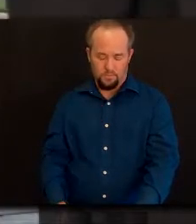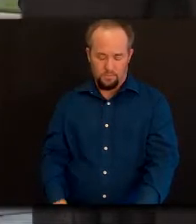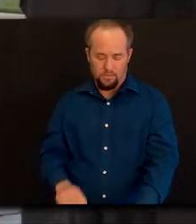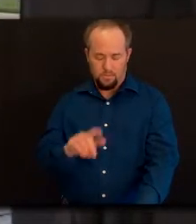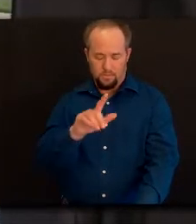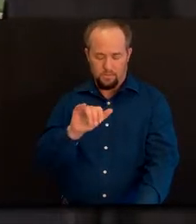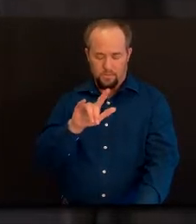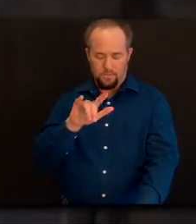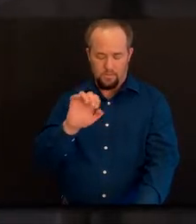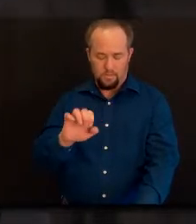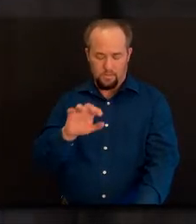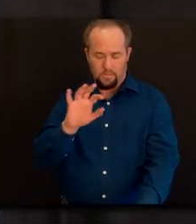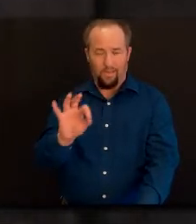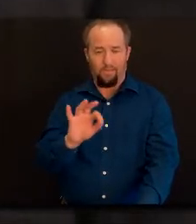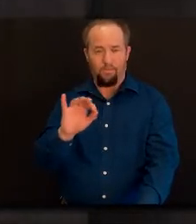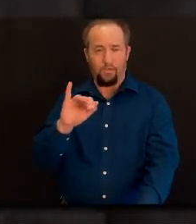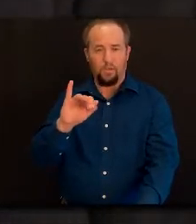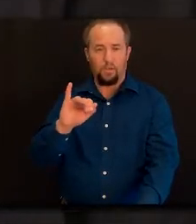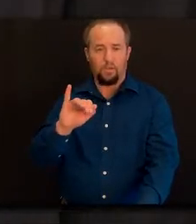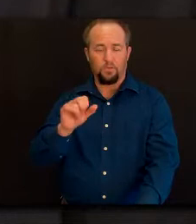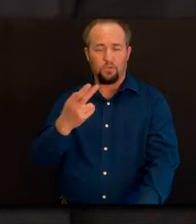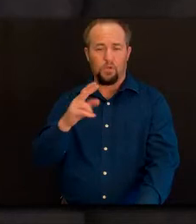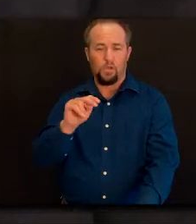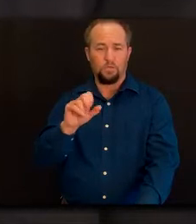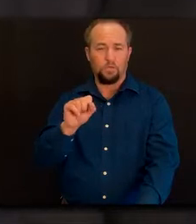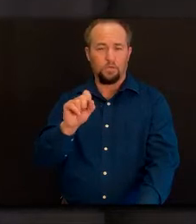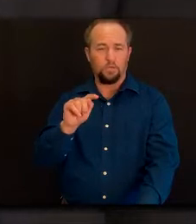Lily F. Johnston.